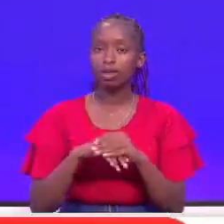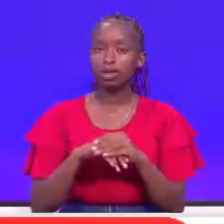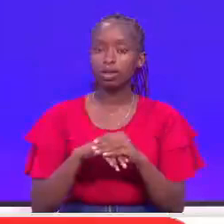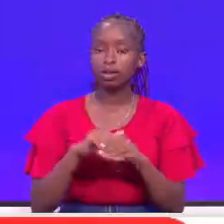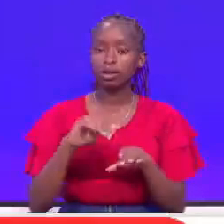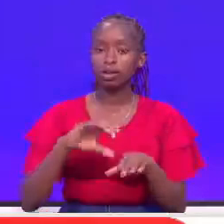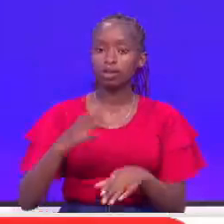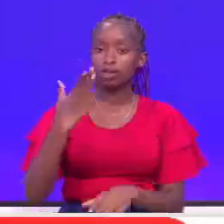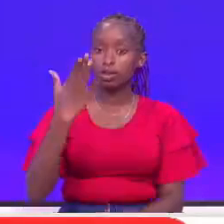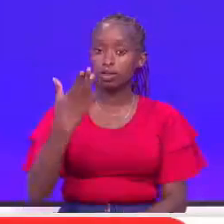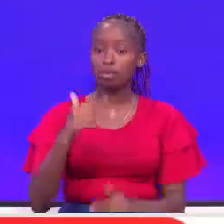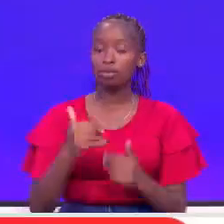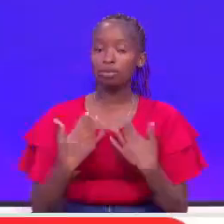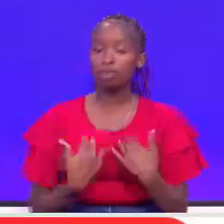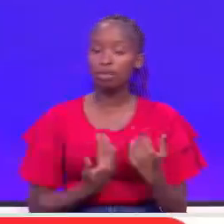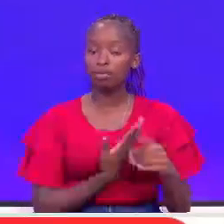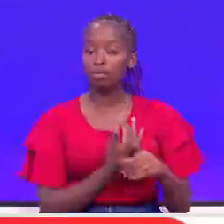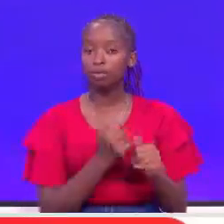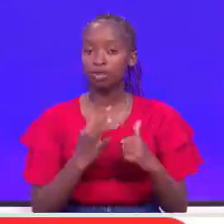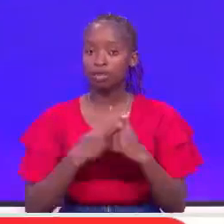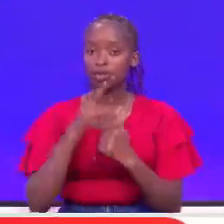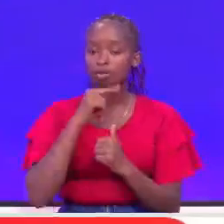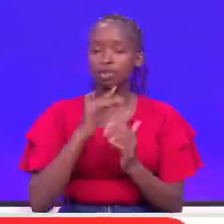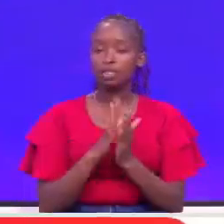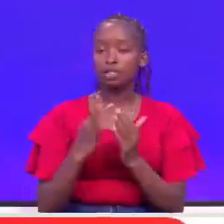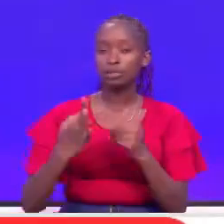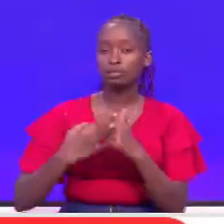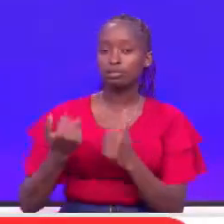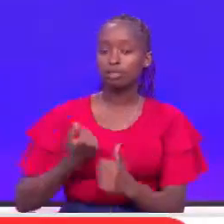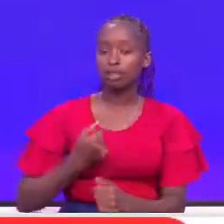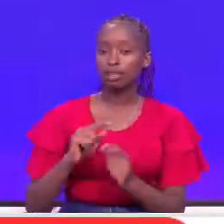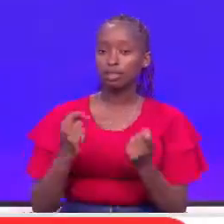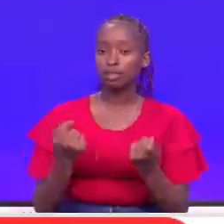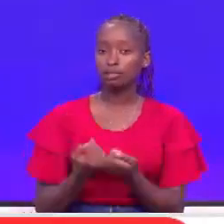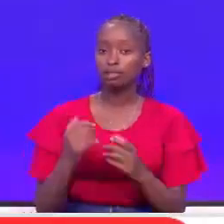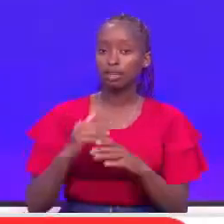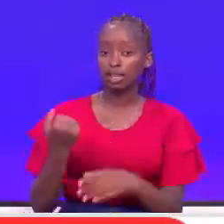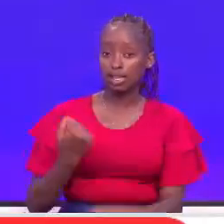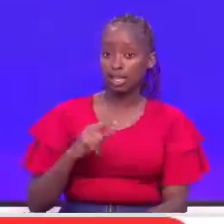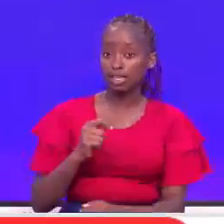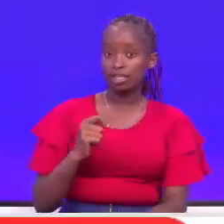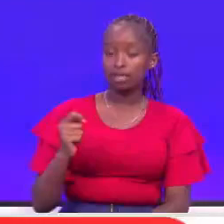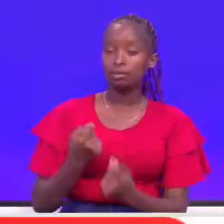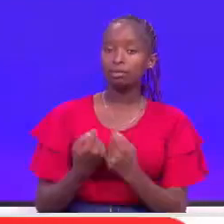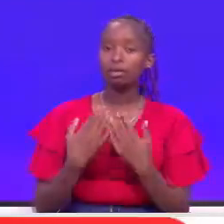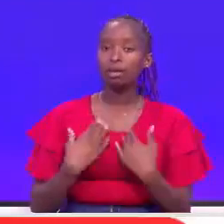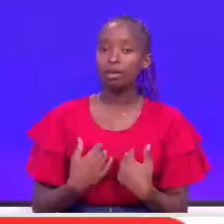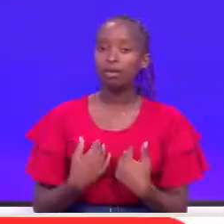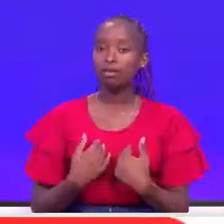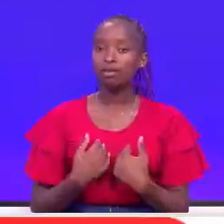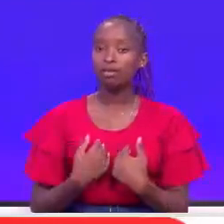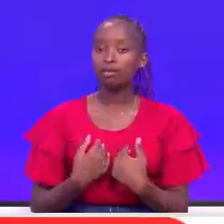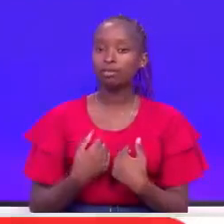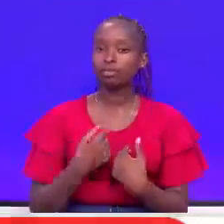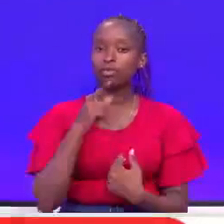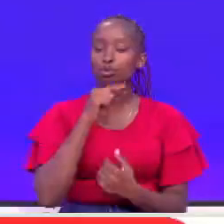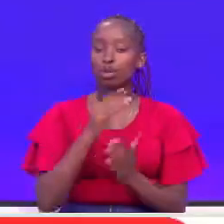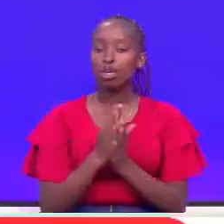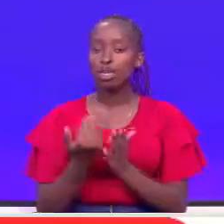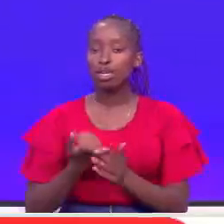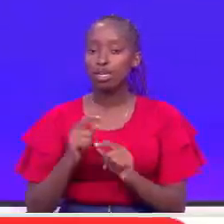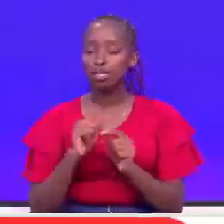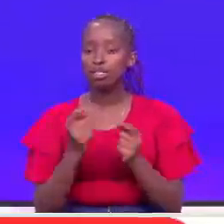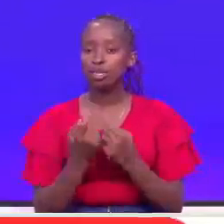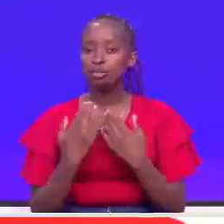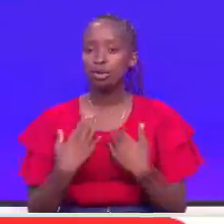8 boys and 8 girls teams. In the girls category, Dakabaricha Mixed Secondary School secured the ticket for the Nairobi